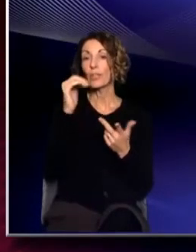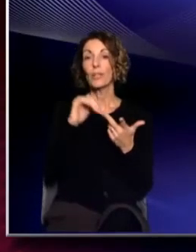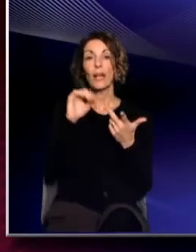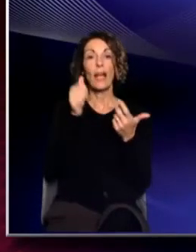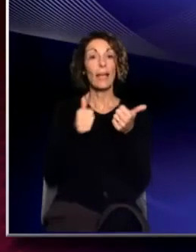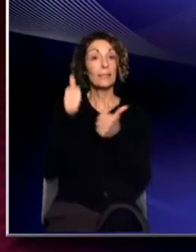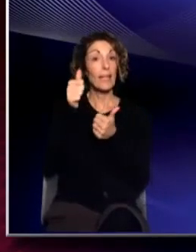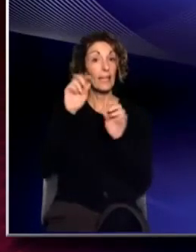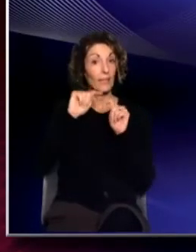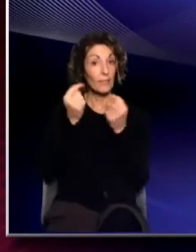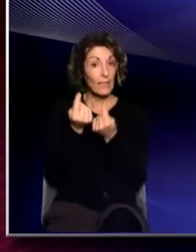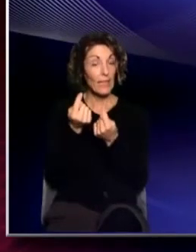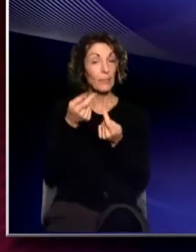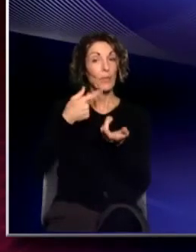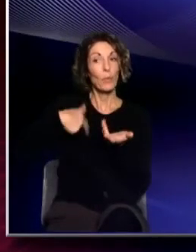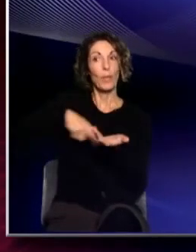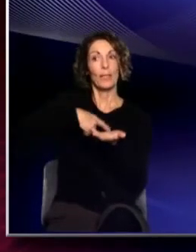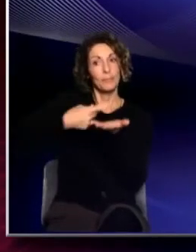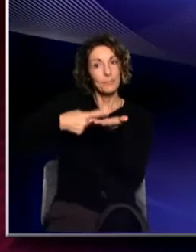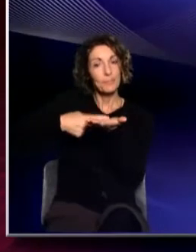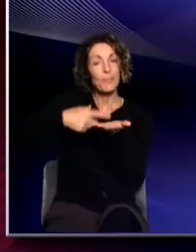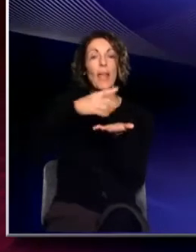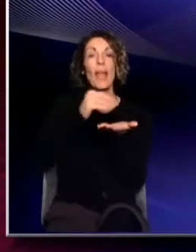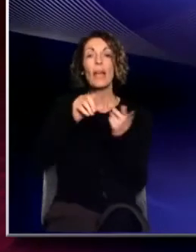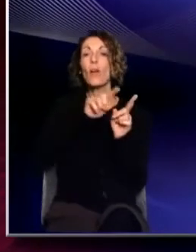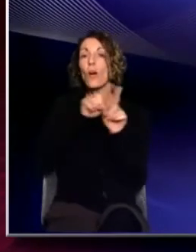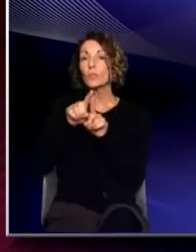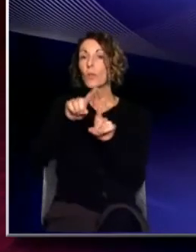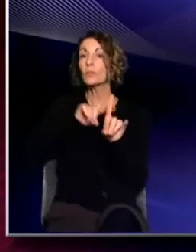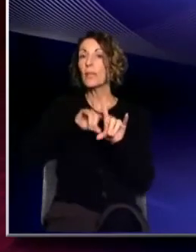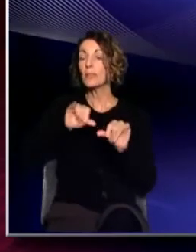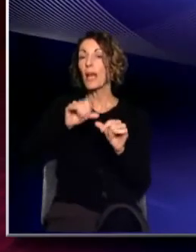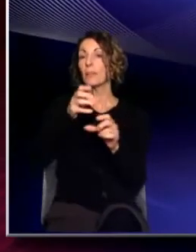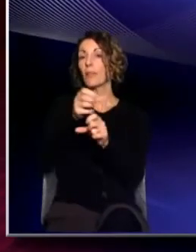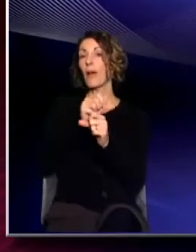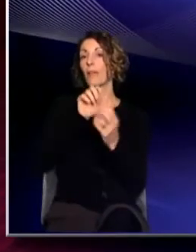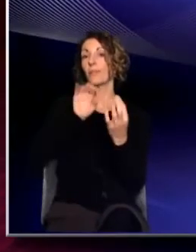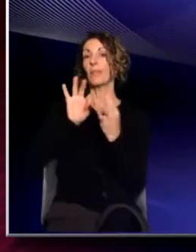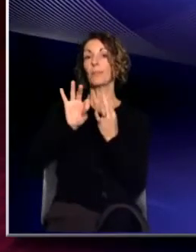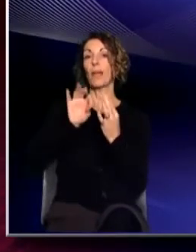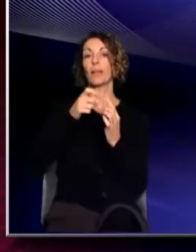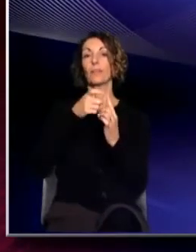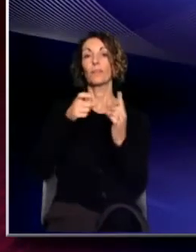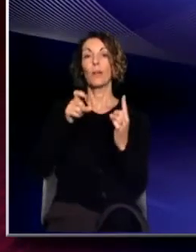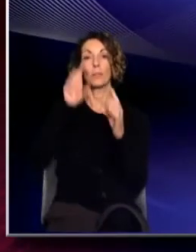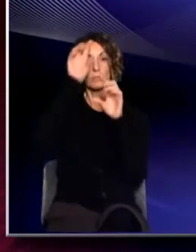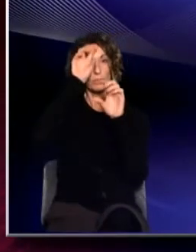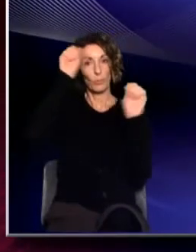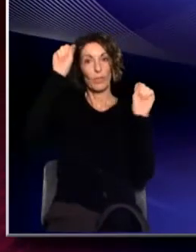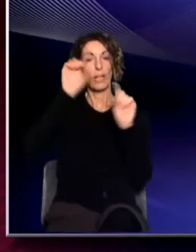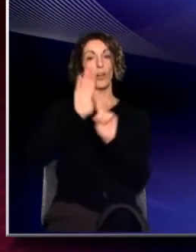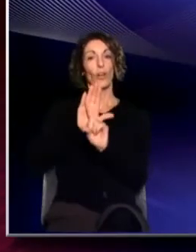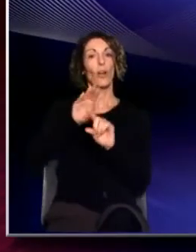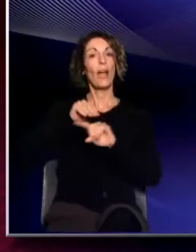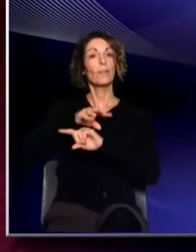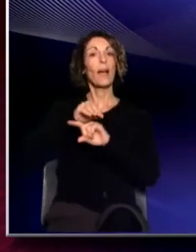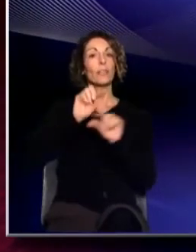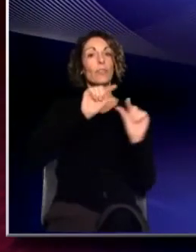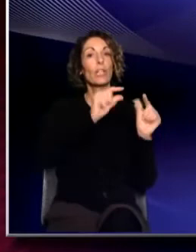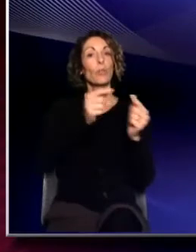sought out the feedback of the superintendent's advisory